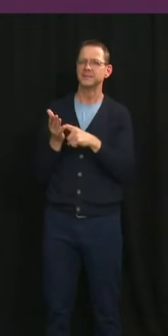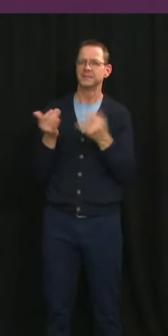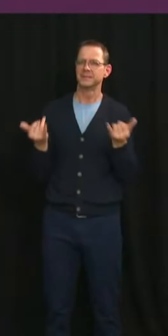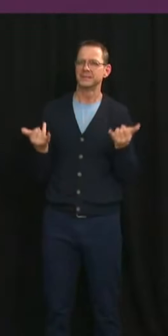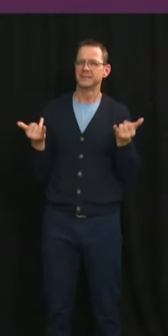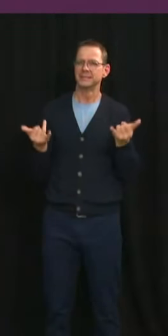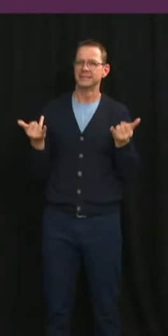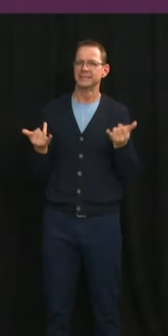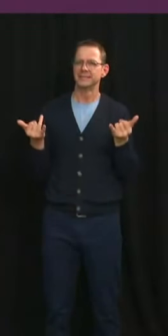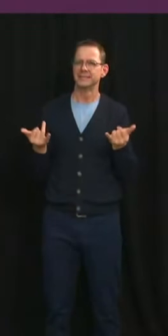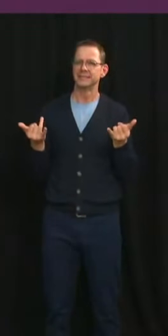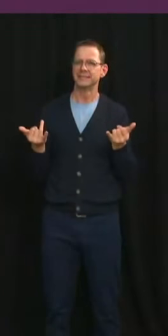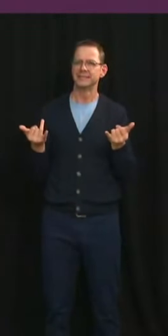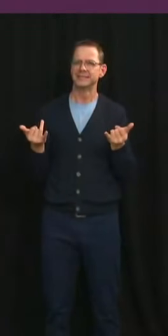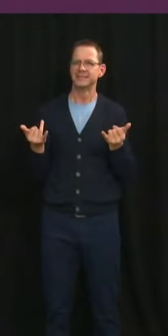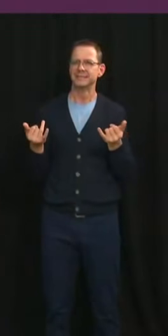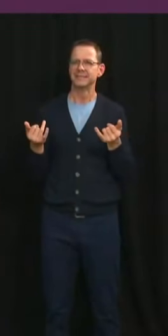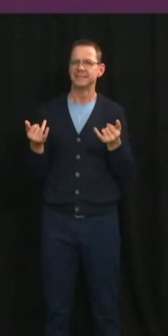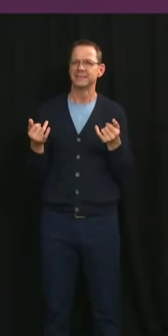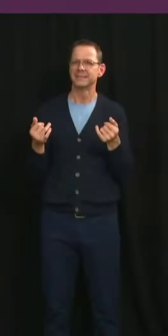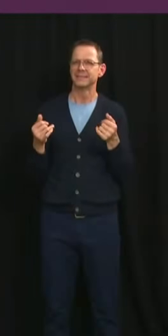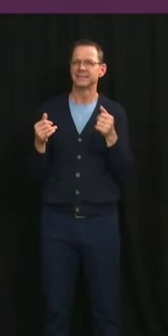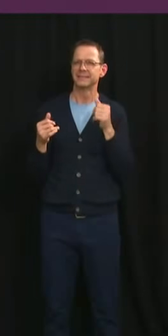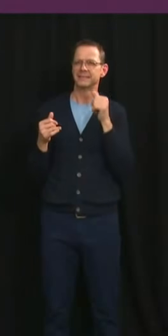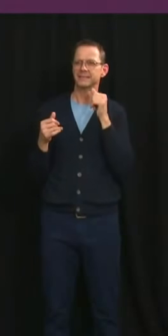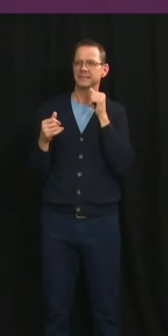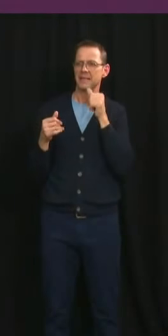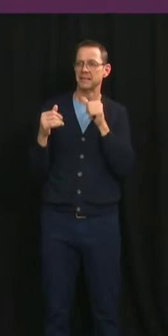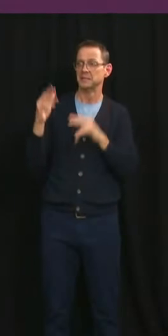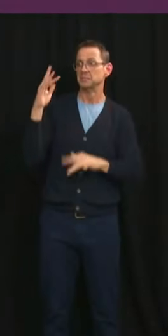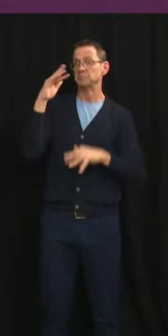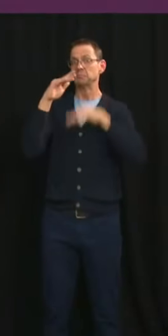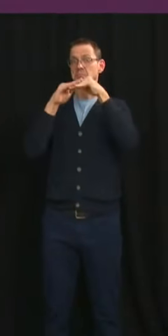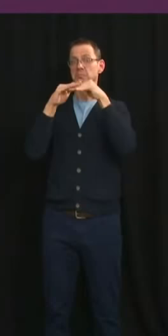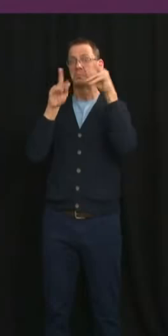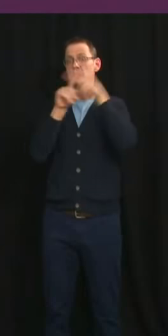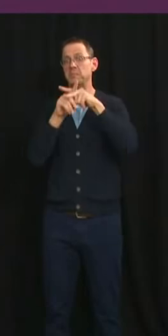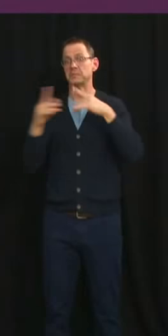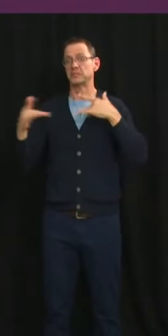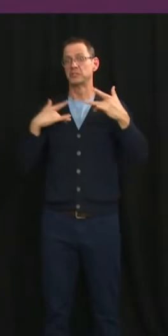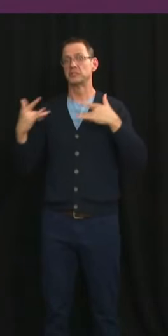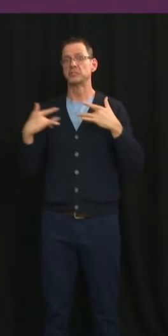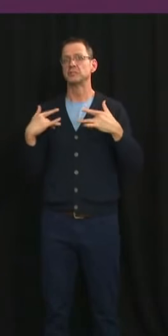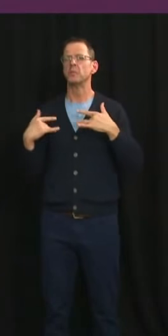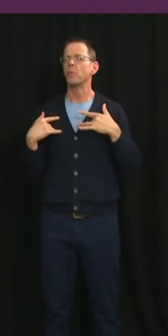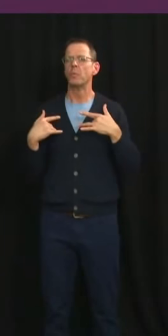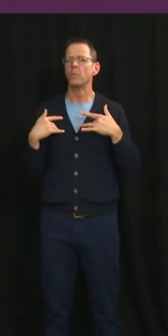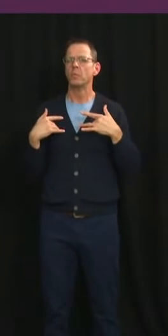encourage Albertans to take these safe vaccines. We'll be putting out more information about their safety.